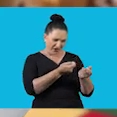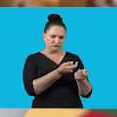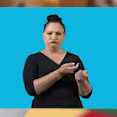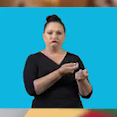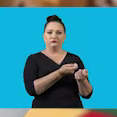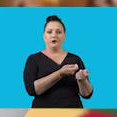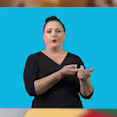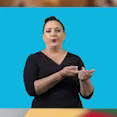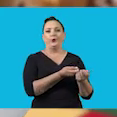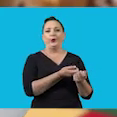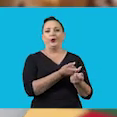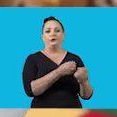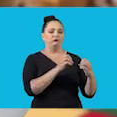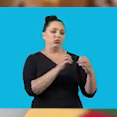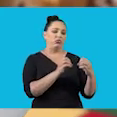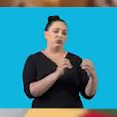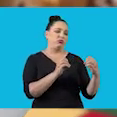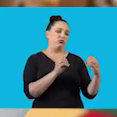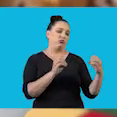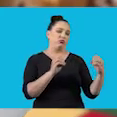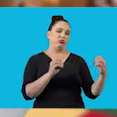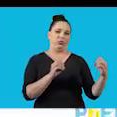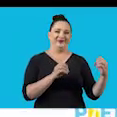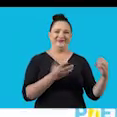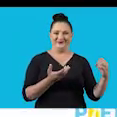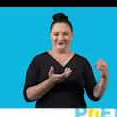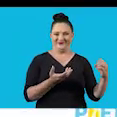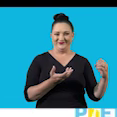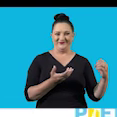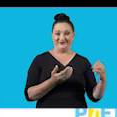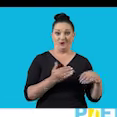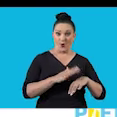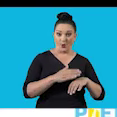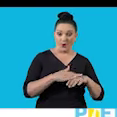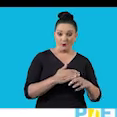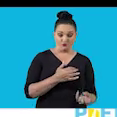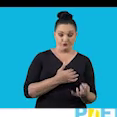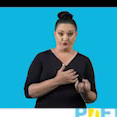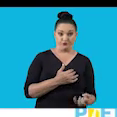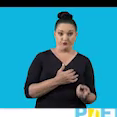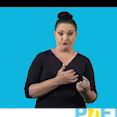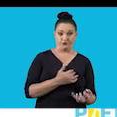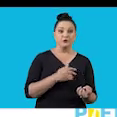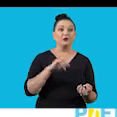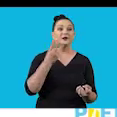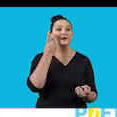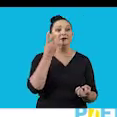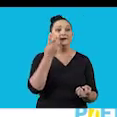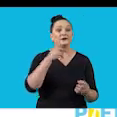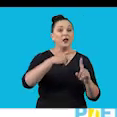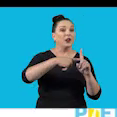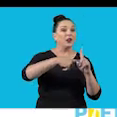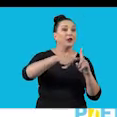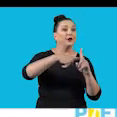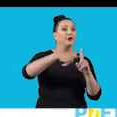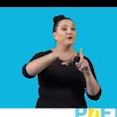holding the two particles together, is also weakening. And then when we keep on increasing our temperature, notice that the thermometer